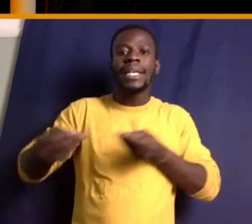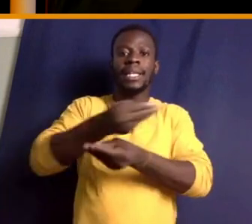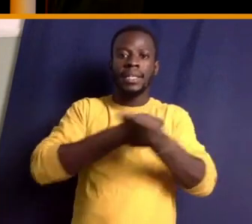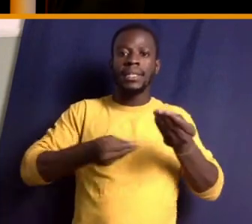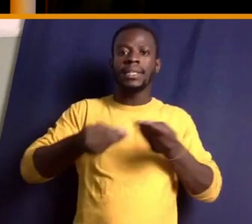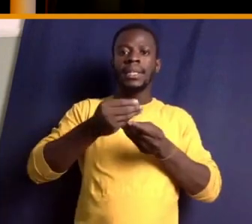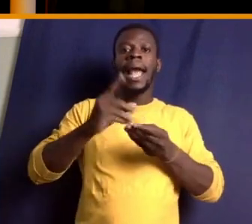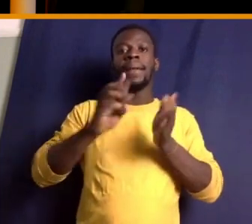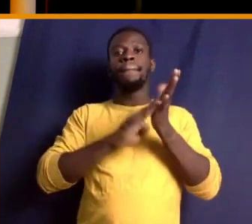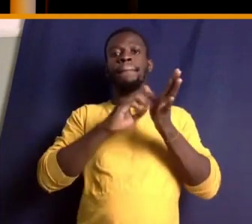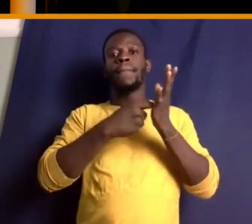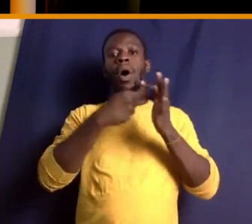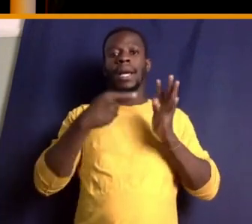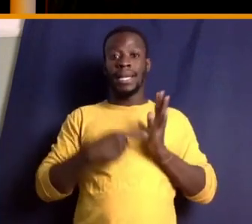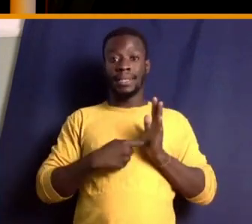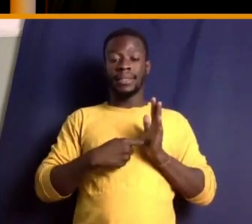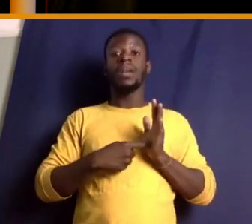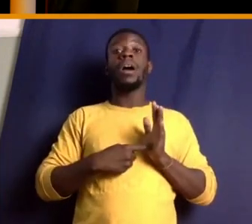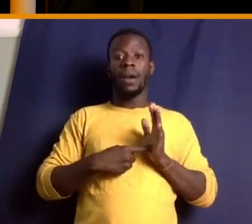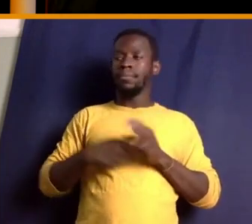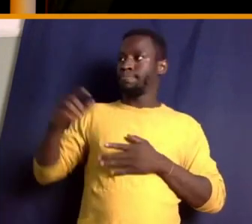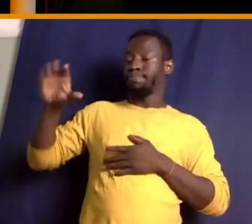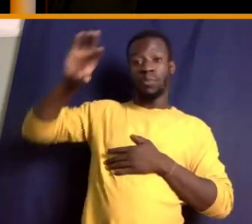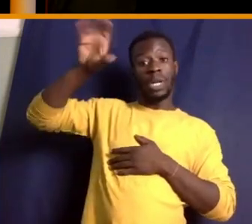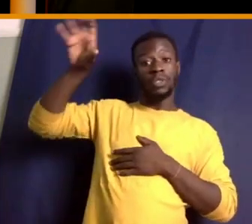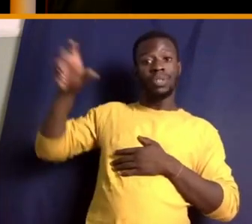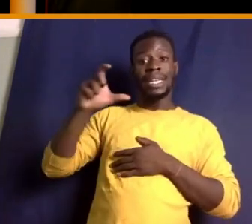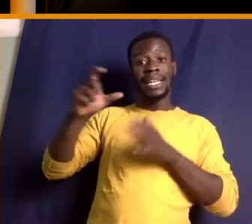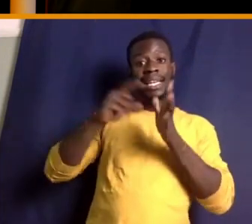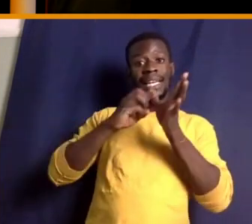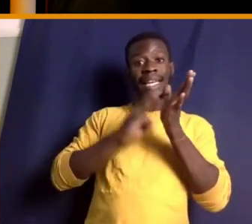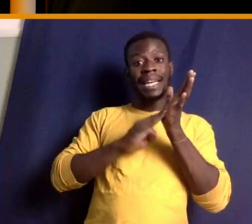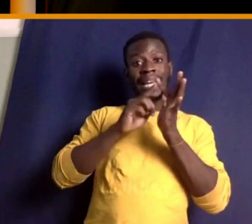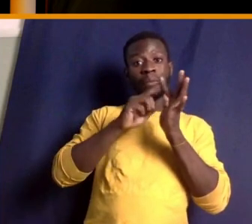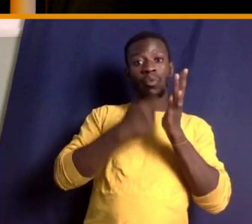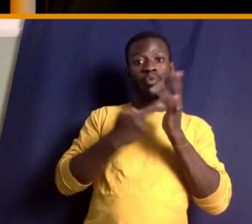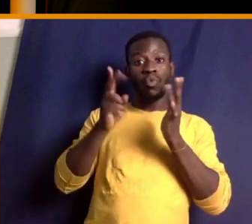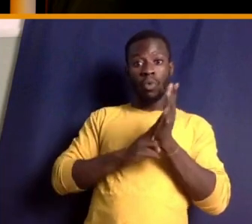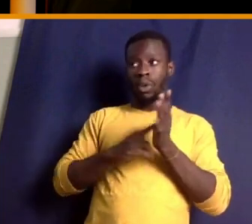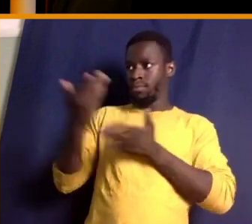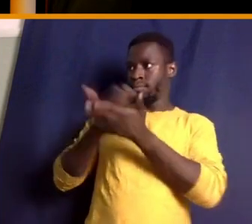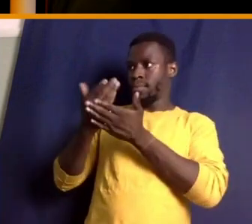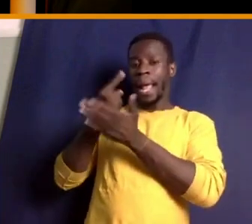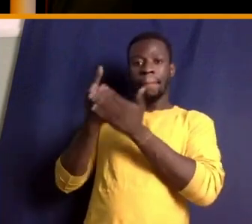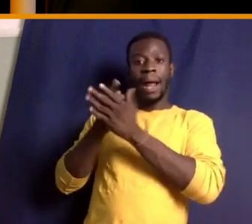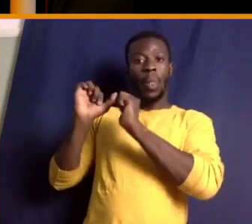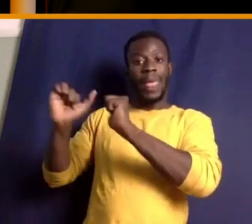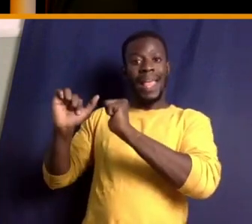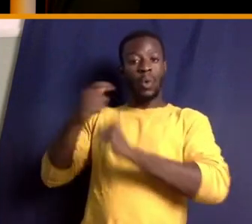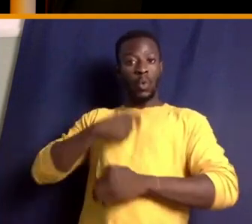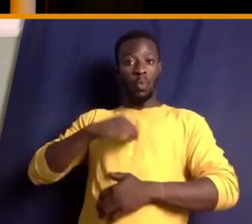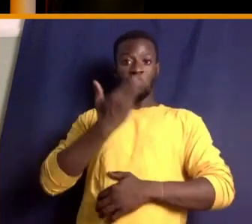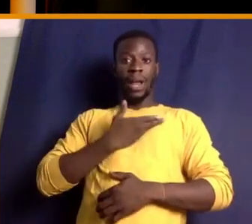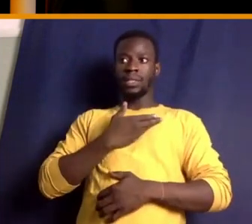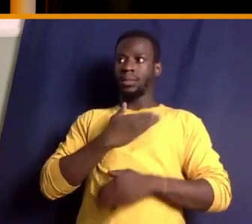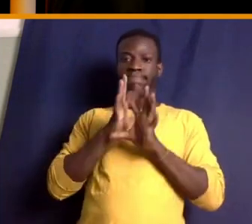rollover deal with Cameroon, the government made no effort to address the human rights abuses being committed against the BR people in that country.